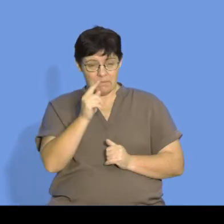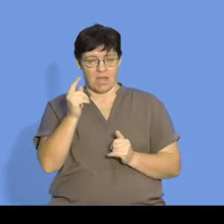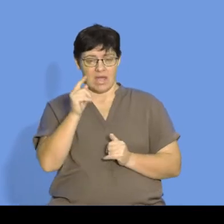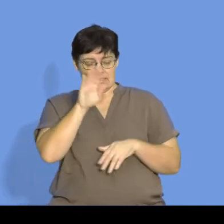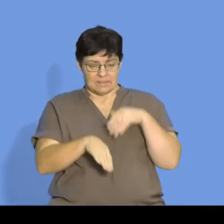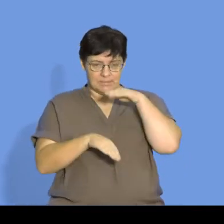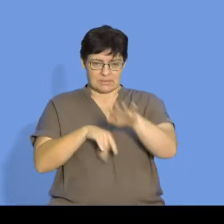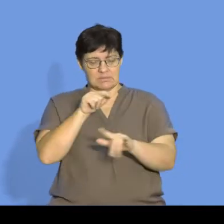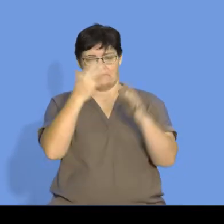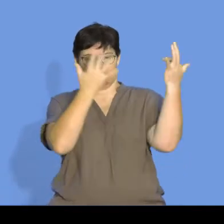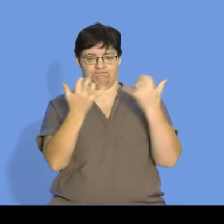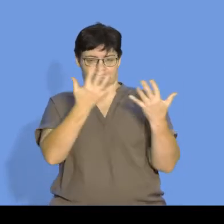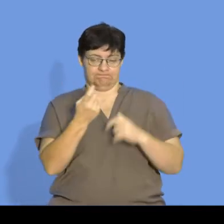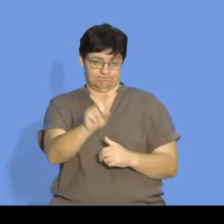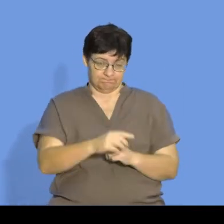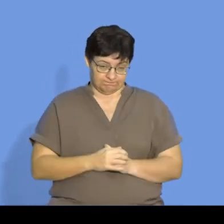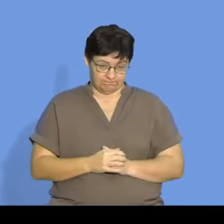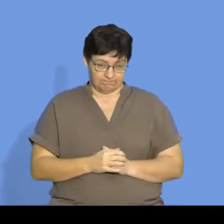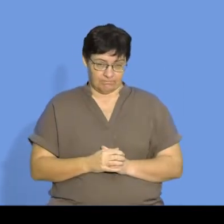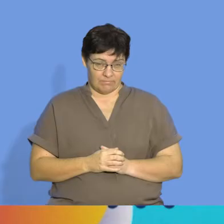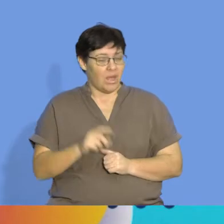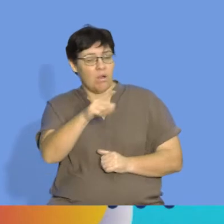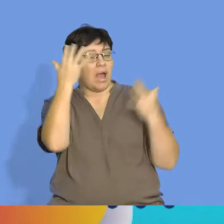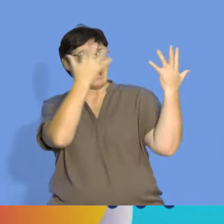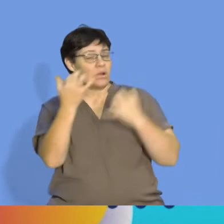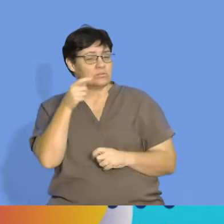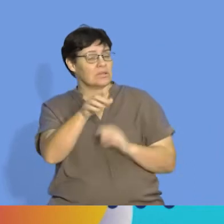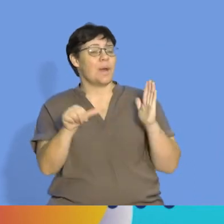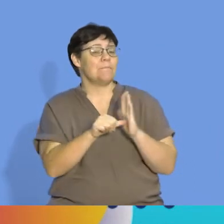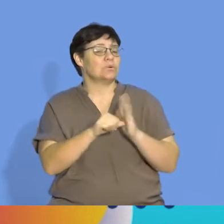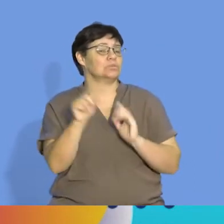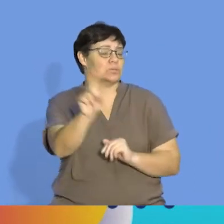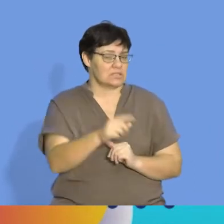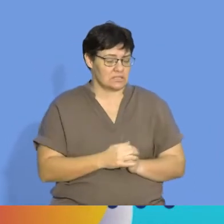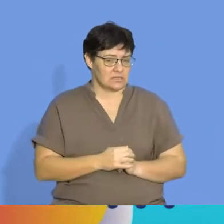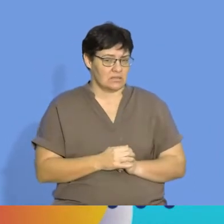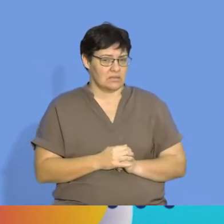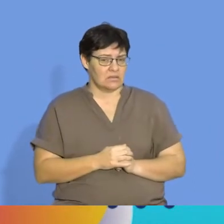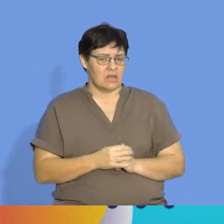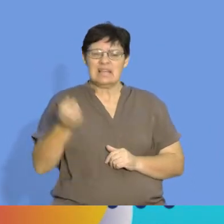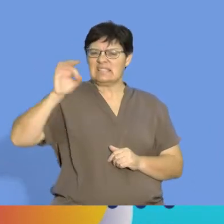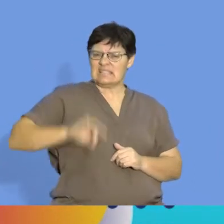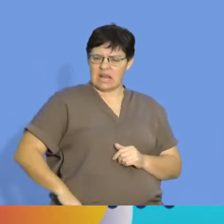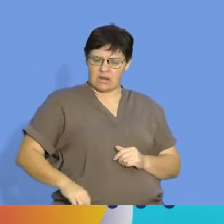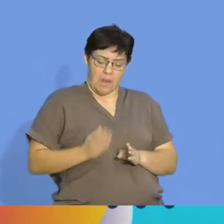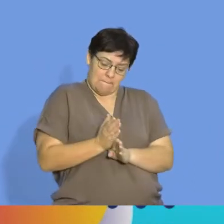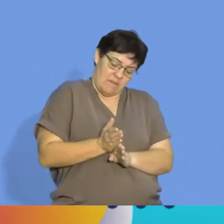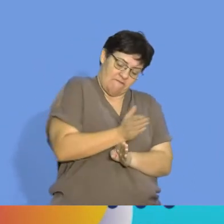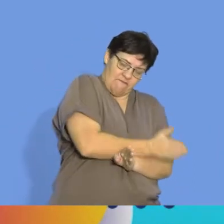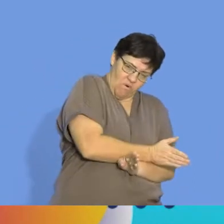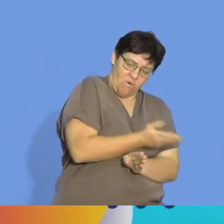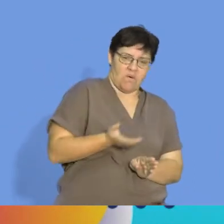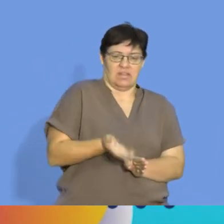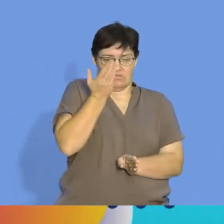Okay, so remember these calculations. What's important when you are doing these calculations to actually determine what was